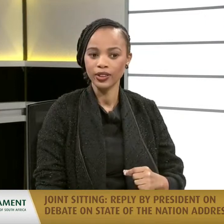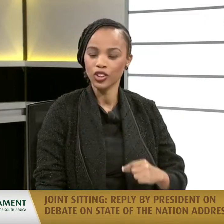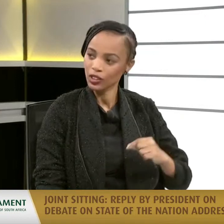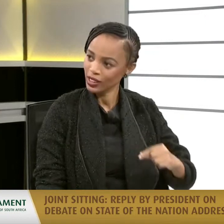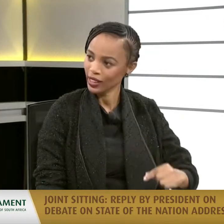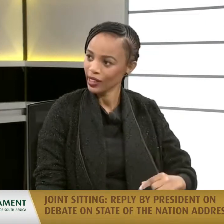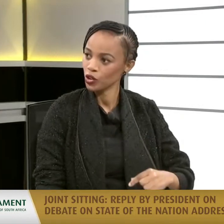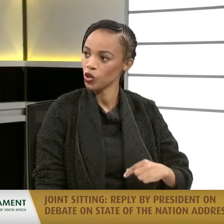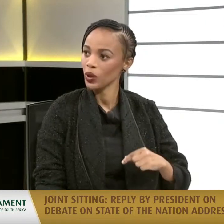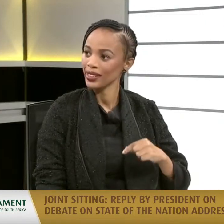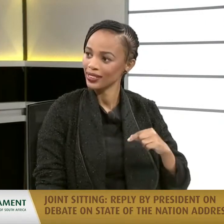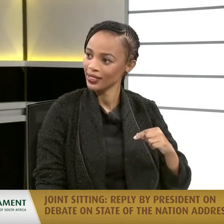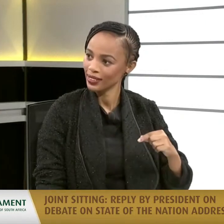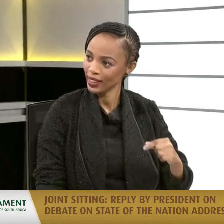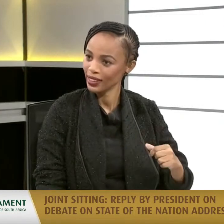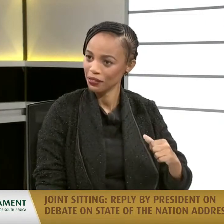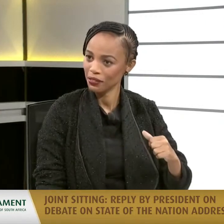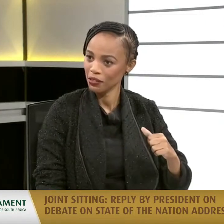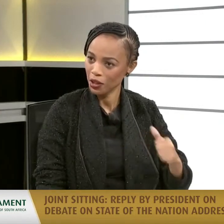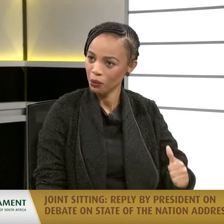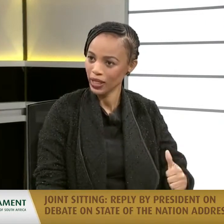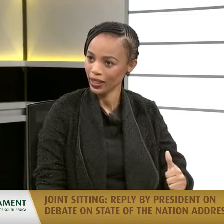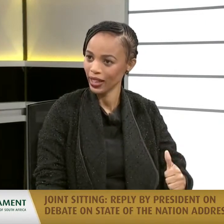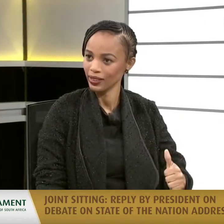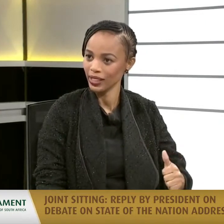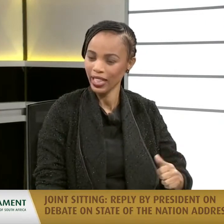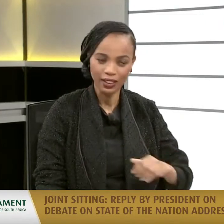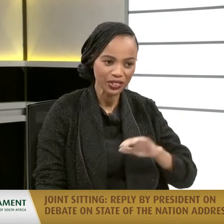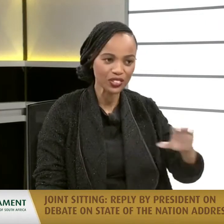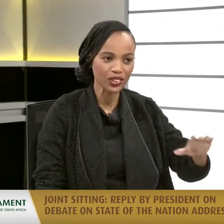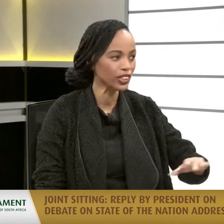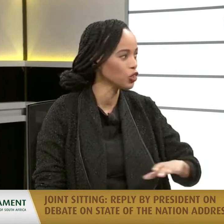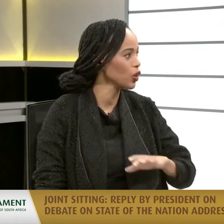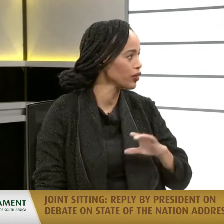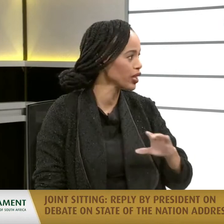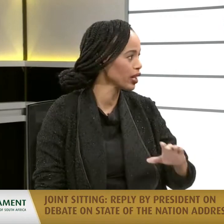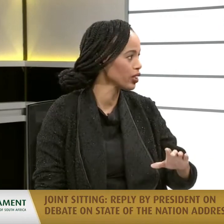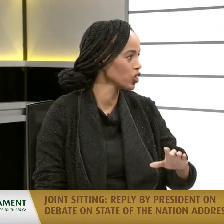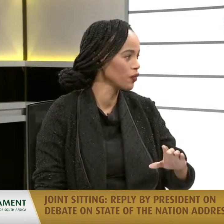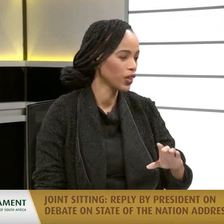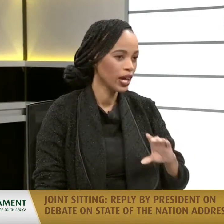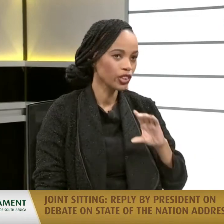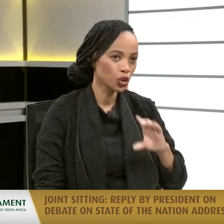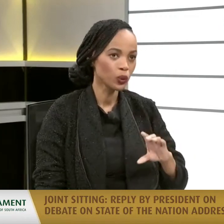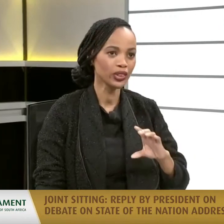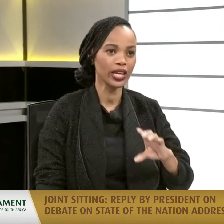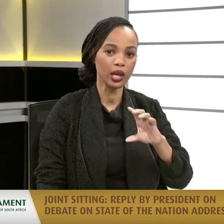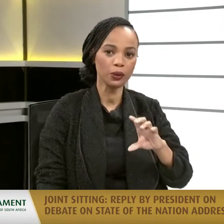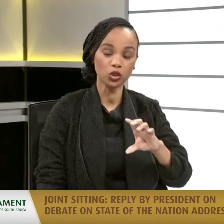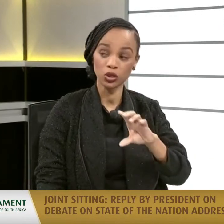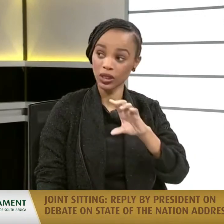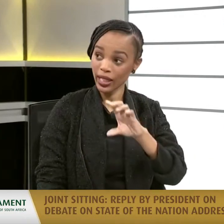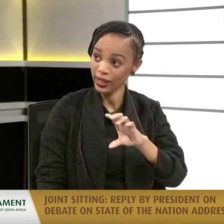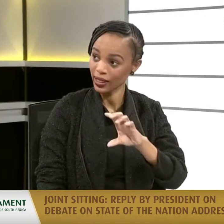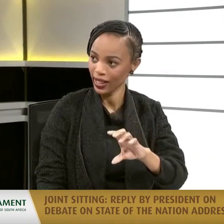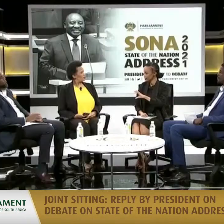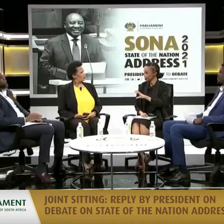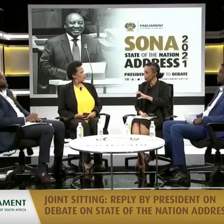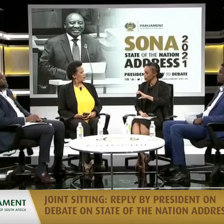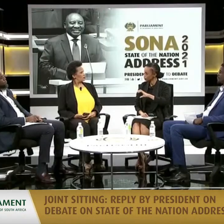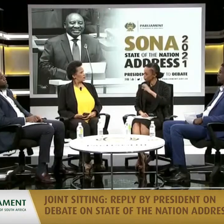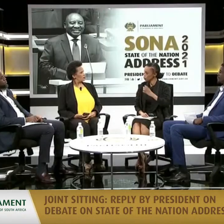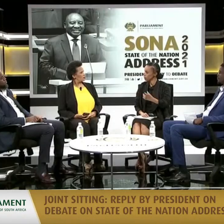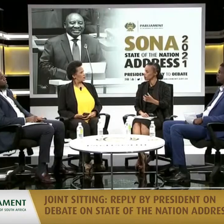and she decided to go and study farming and everything related to agriculture. And she was then able to take the